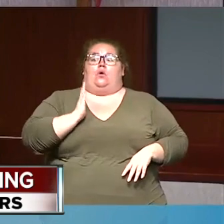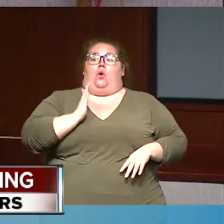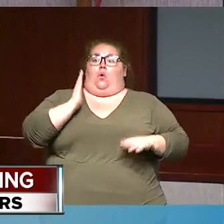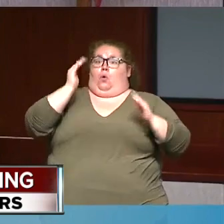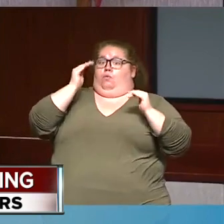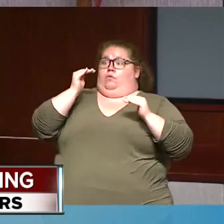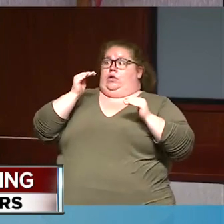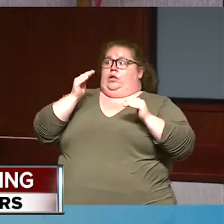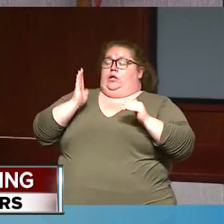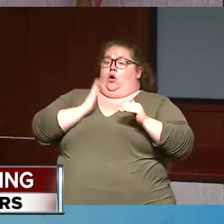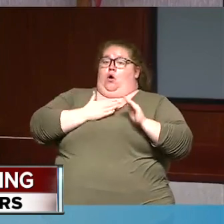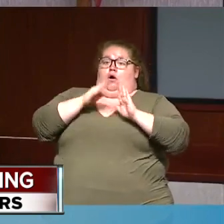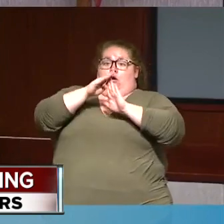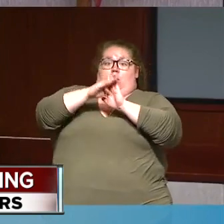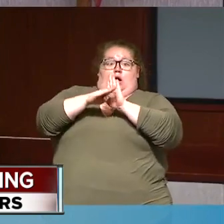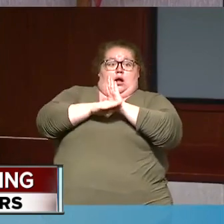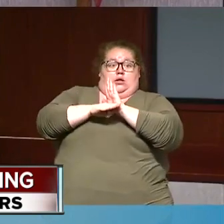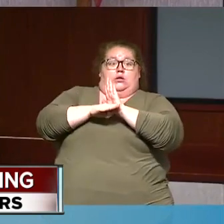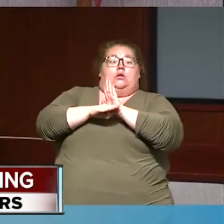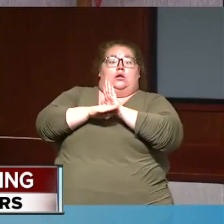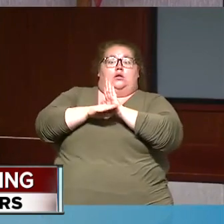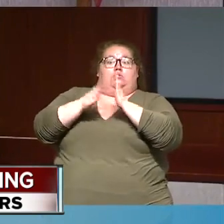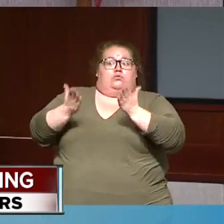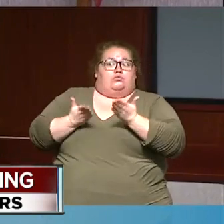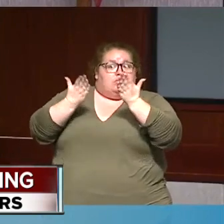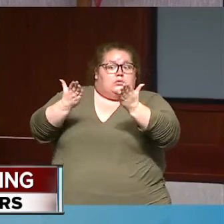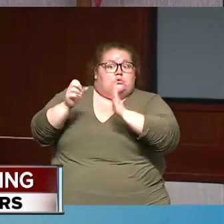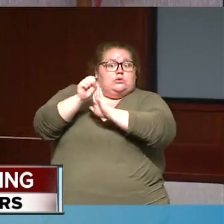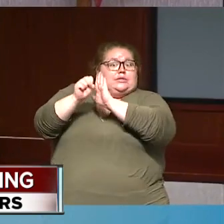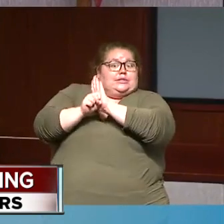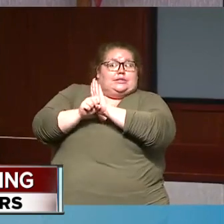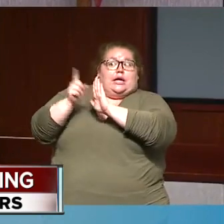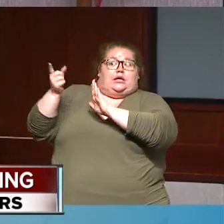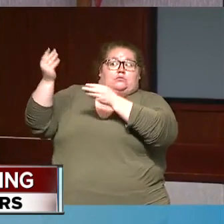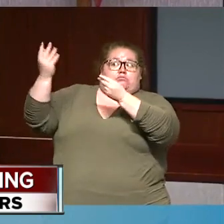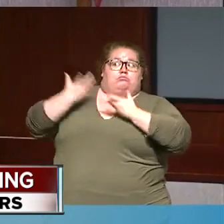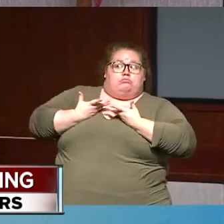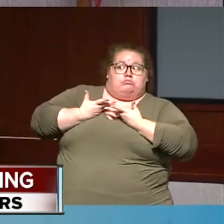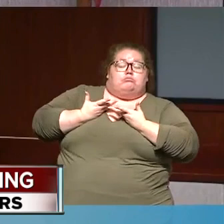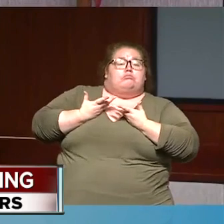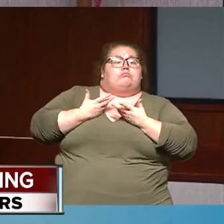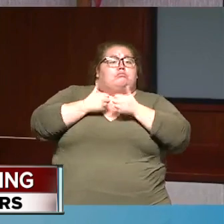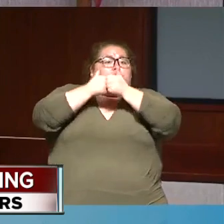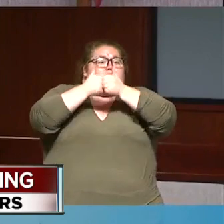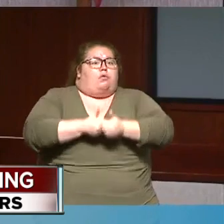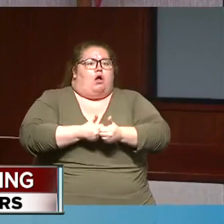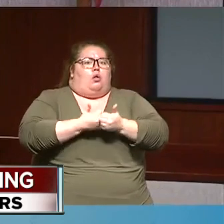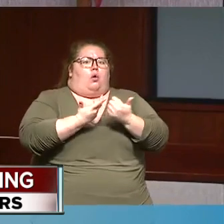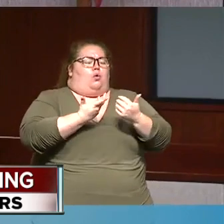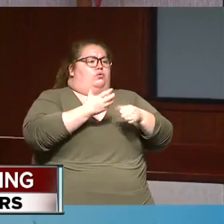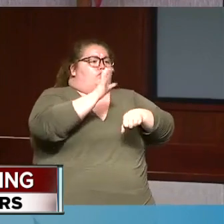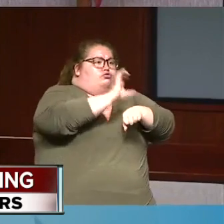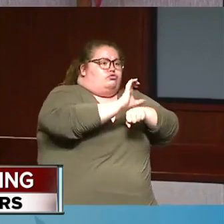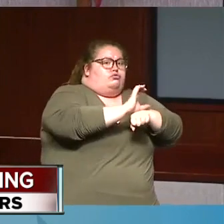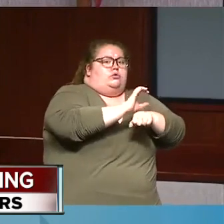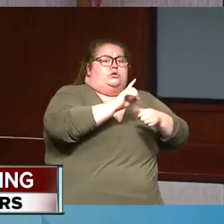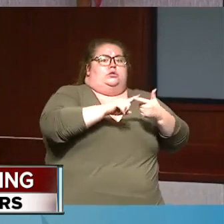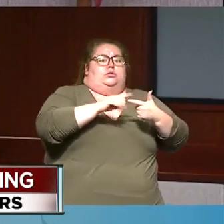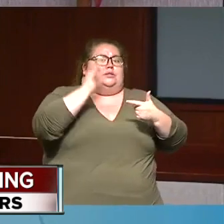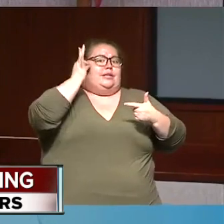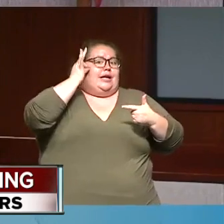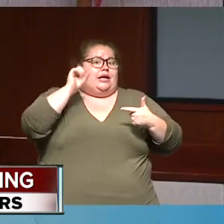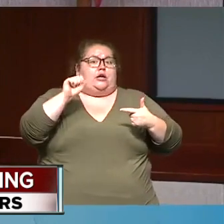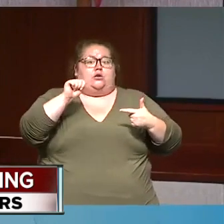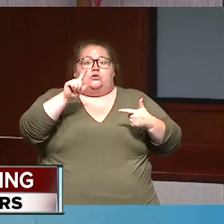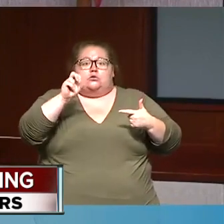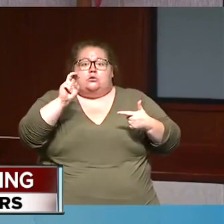out and the recommendations that the state have asked us to follow from churches and hair salons and restaurants will